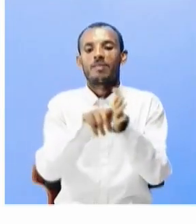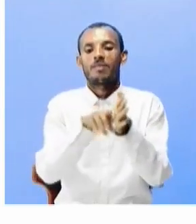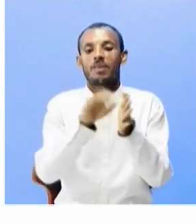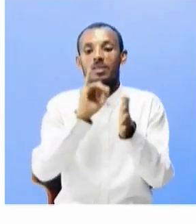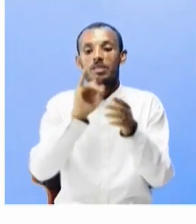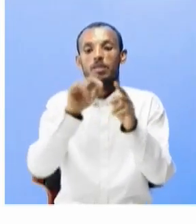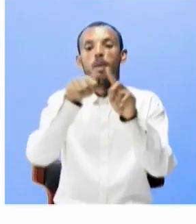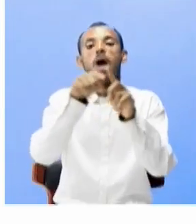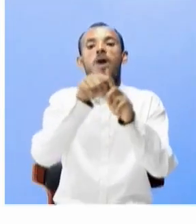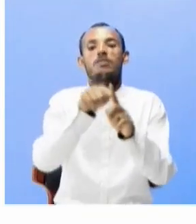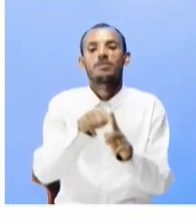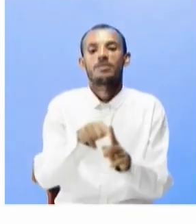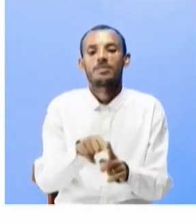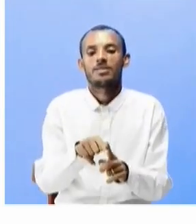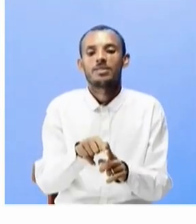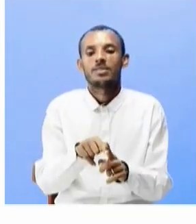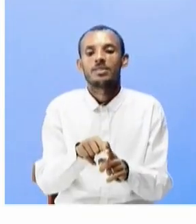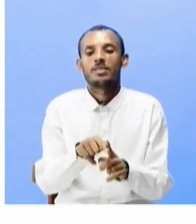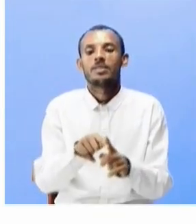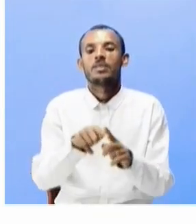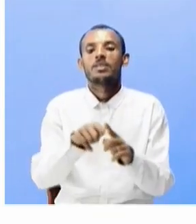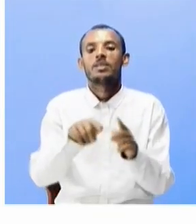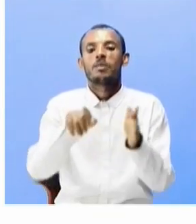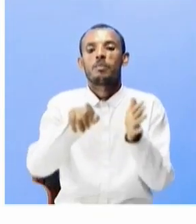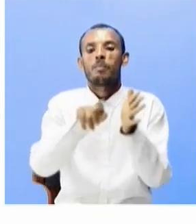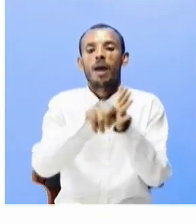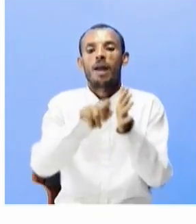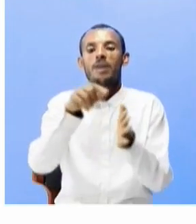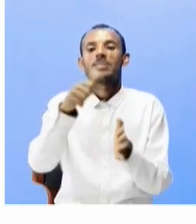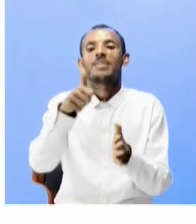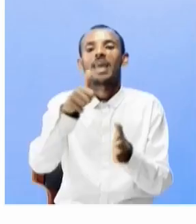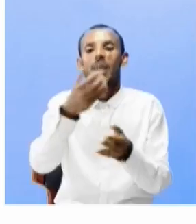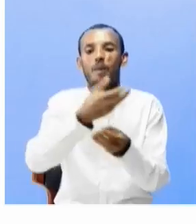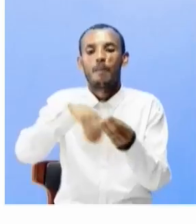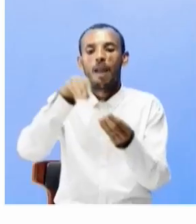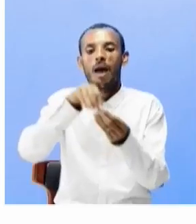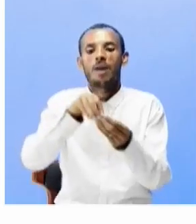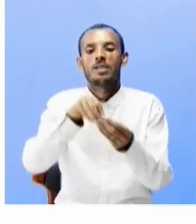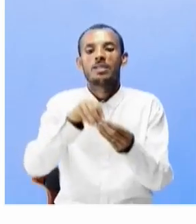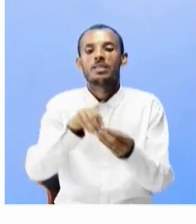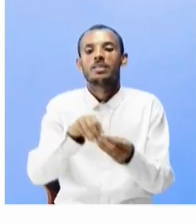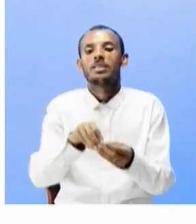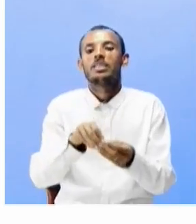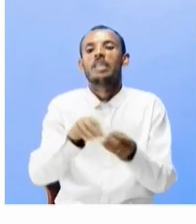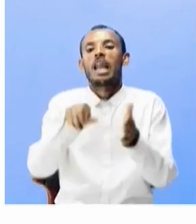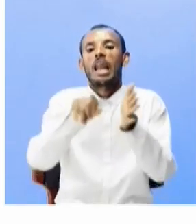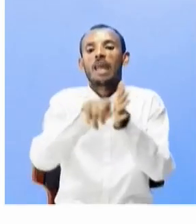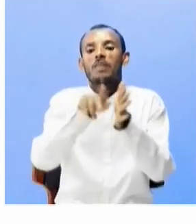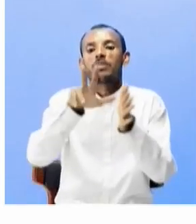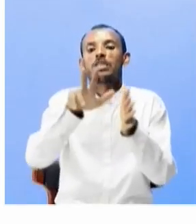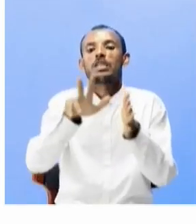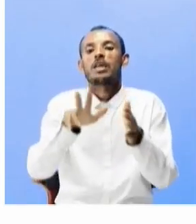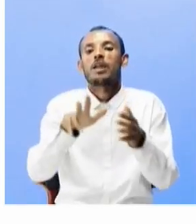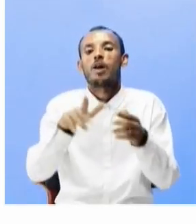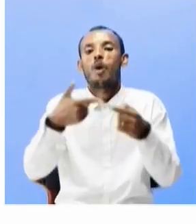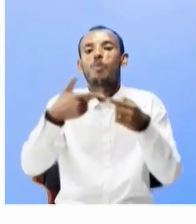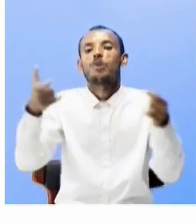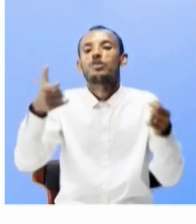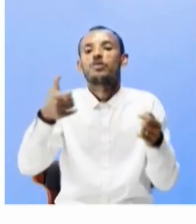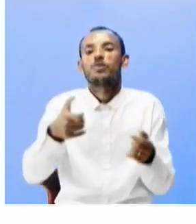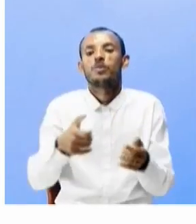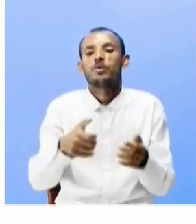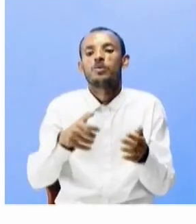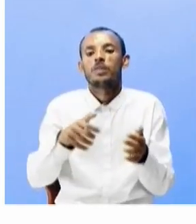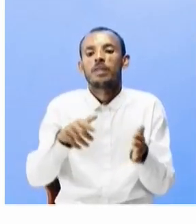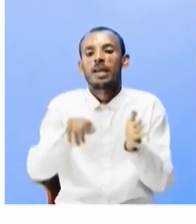plus, so minus 10 plus, and then you add the opposite. What is the opposite of